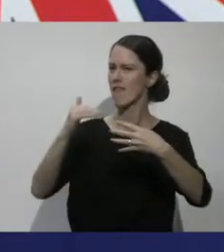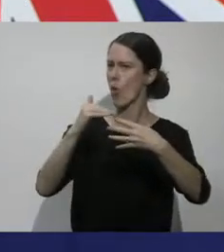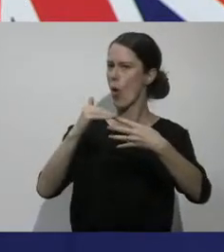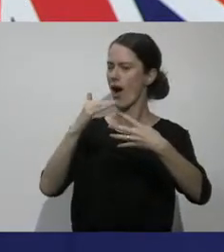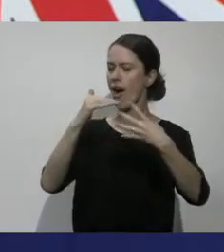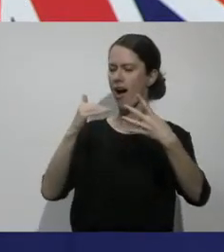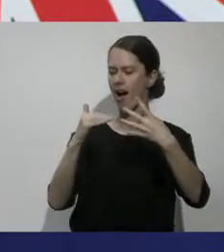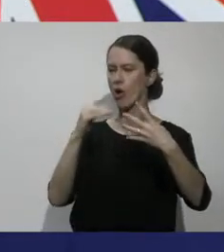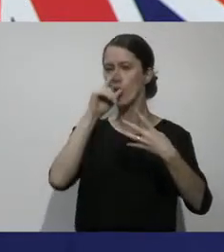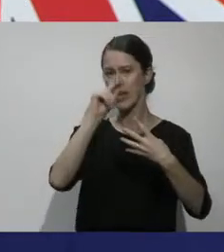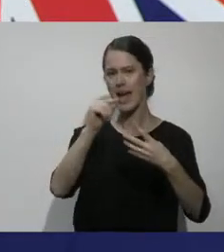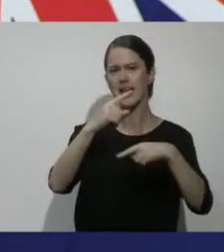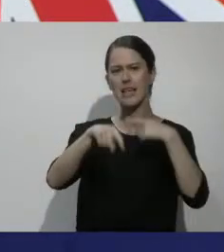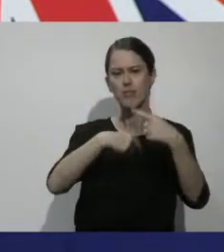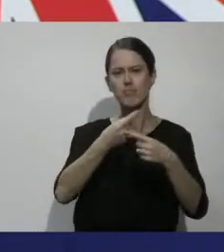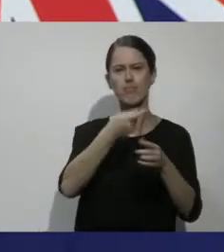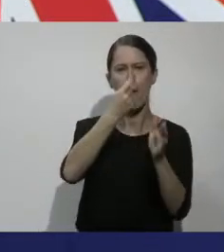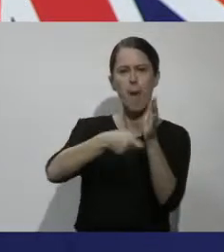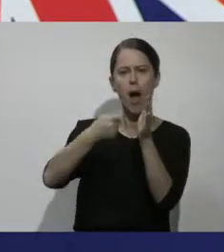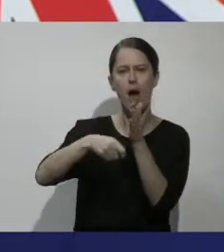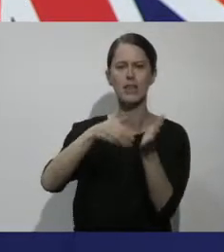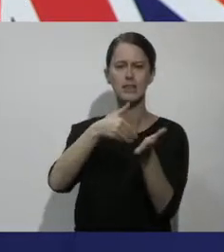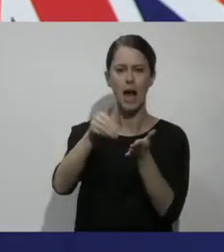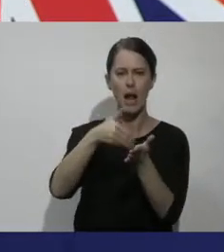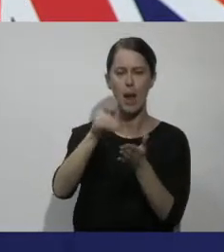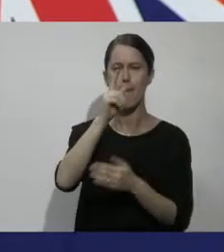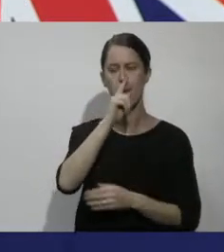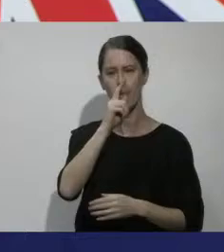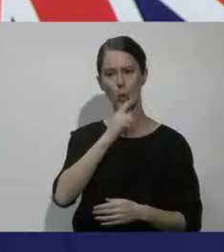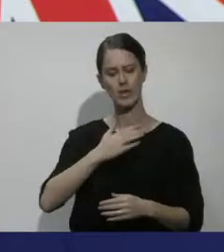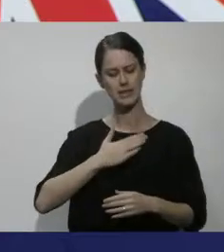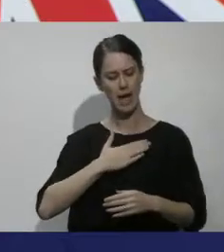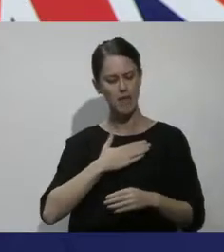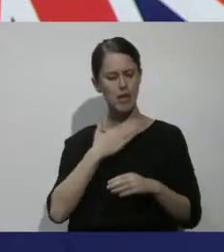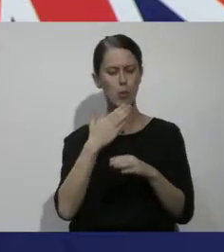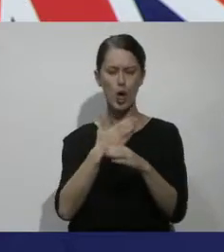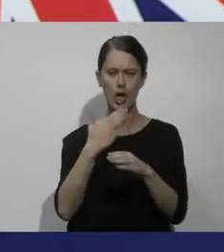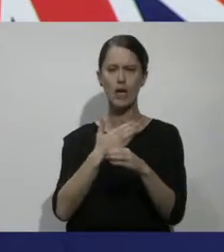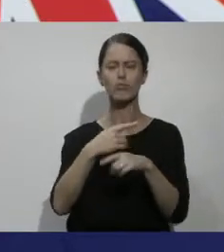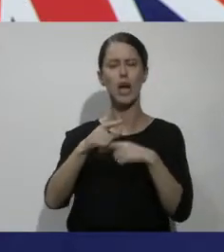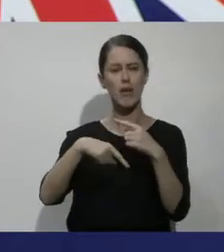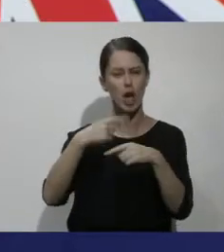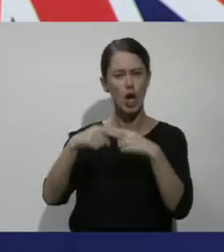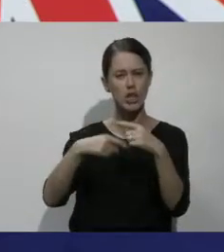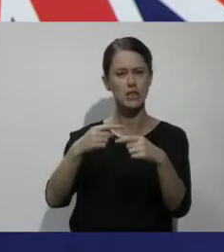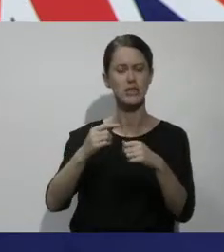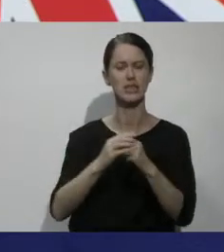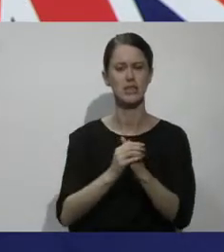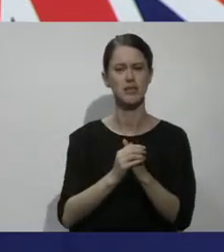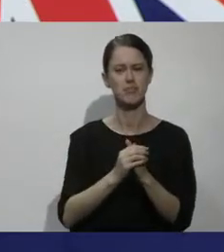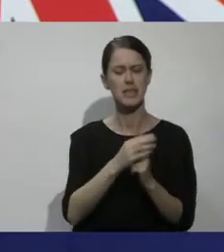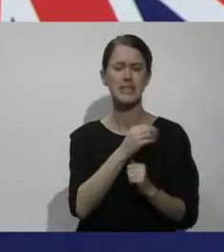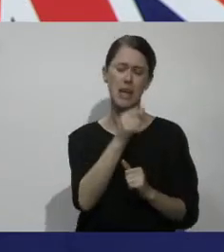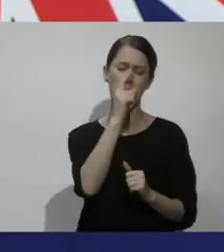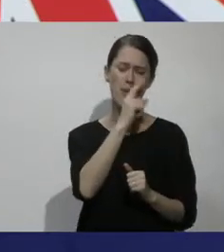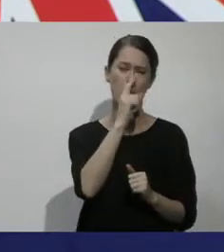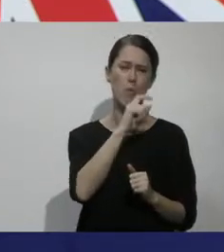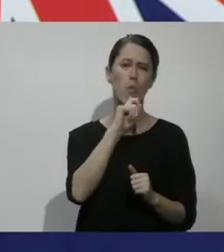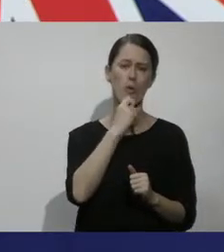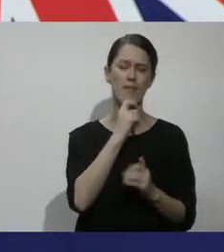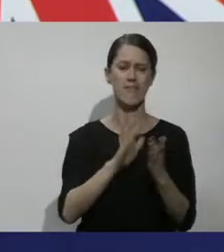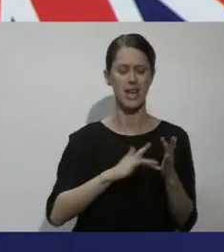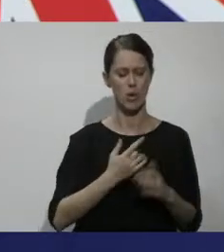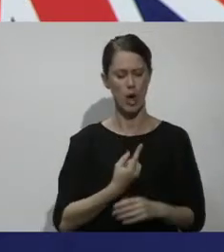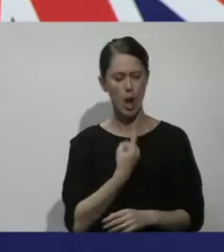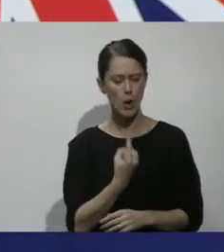of economic activity, much more people who are safely in the workplace, but that doesn't mean that there won't be people experiencing